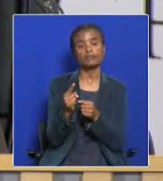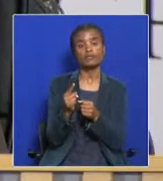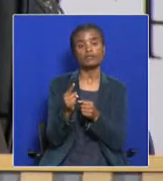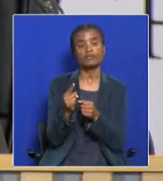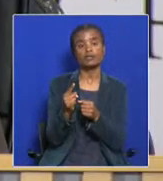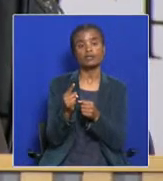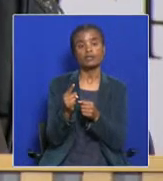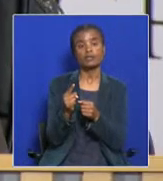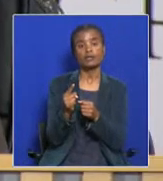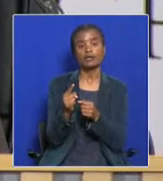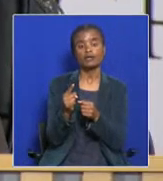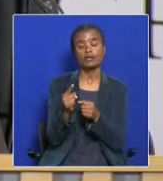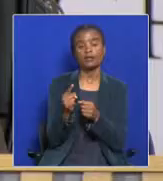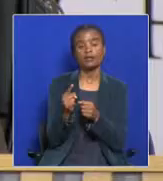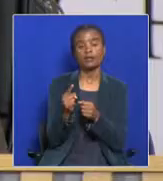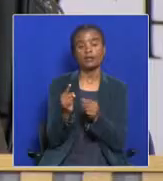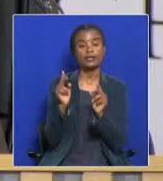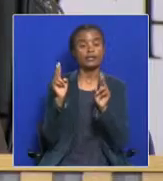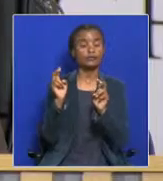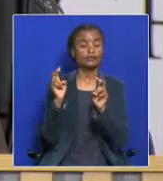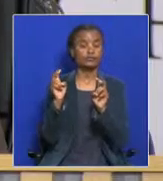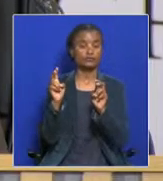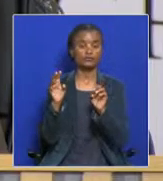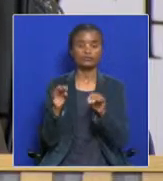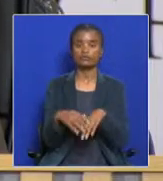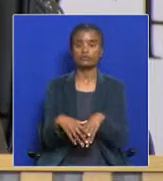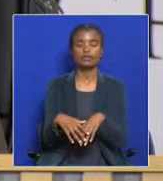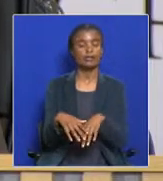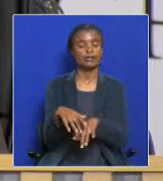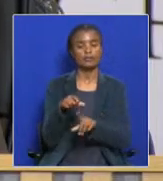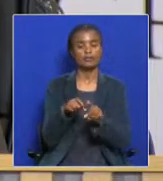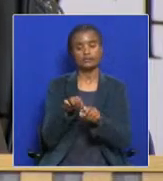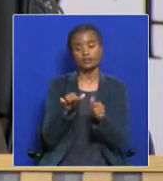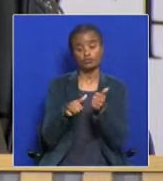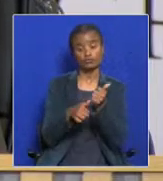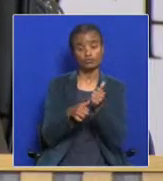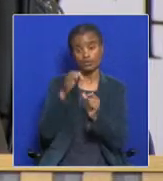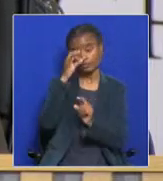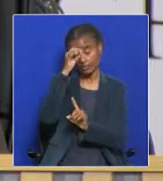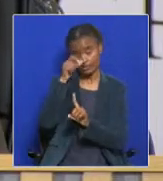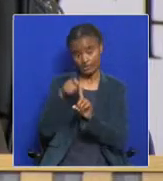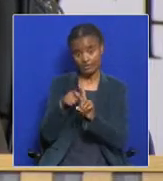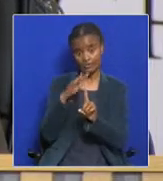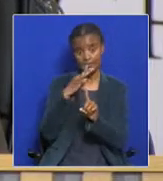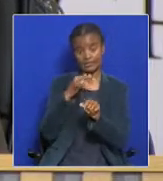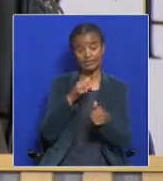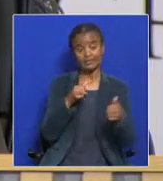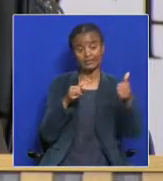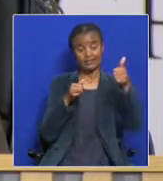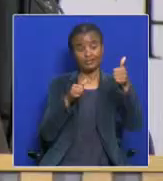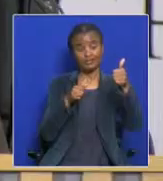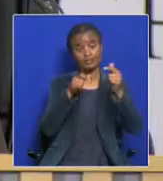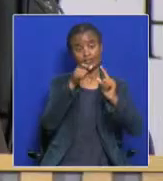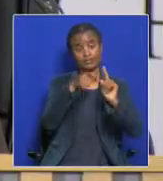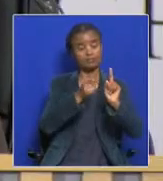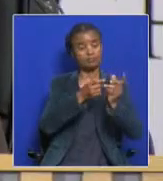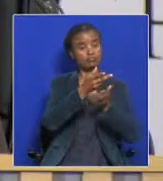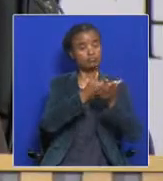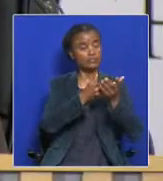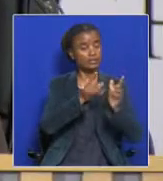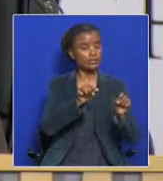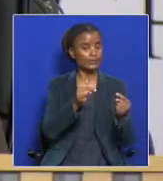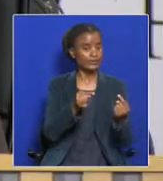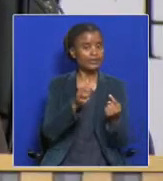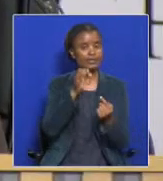somewhat middle management or junior officer cannot engage with senior counterparts. That's how the police works. So he would have known